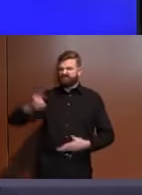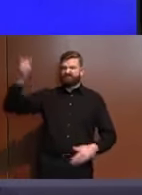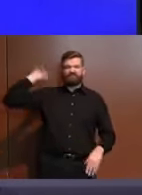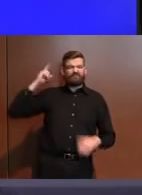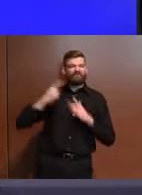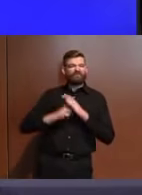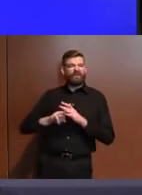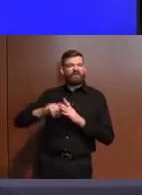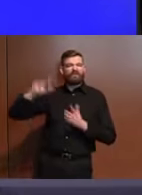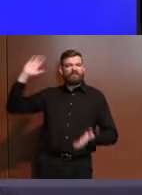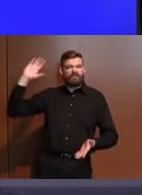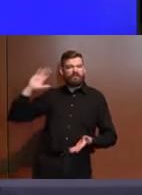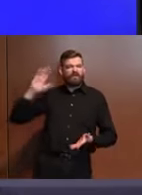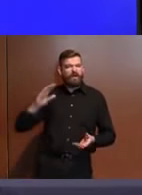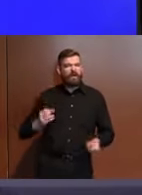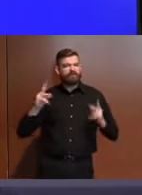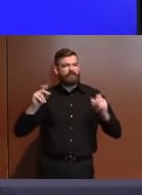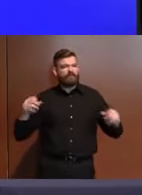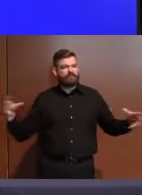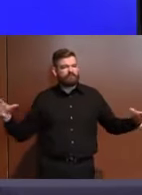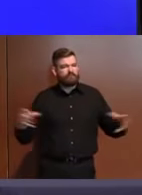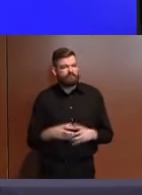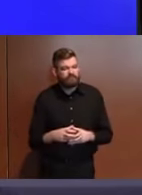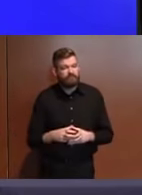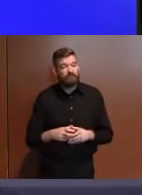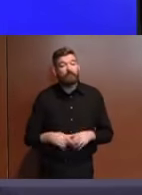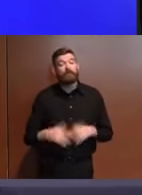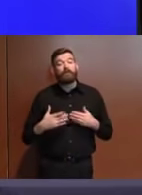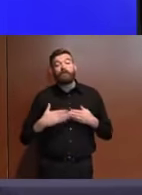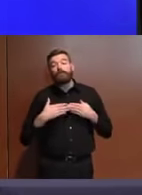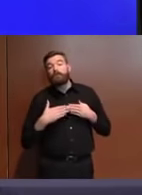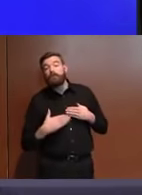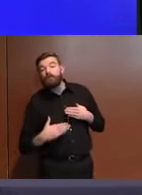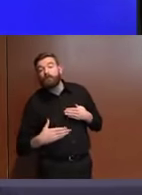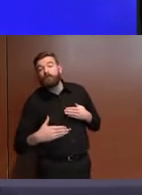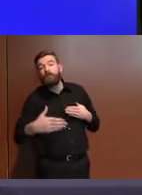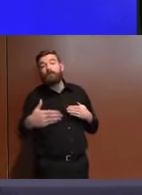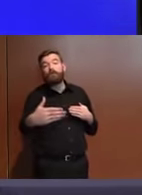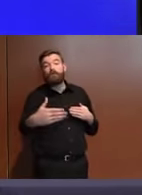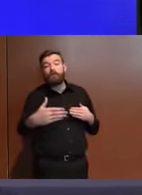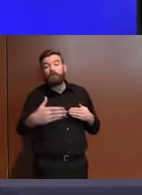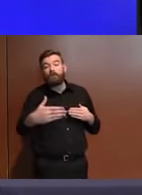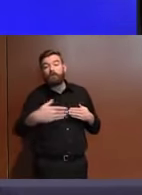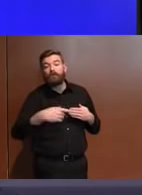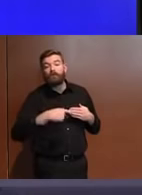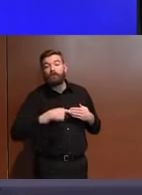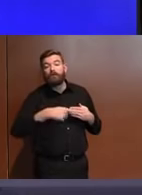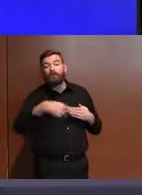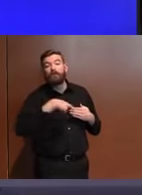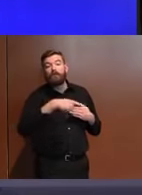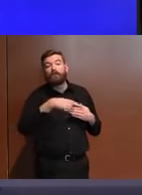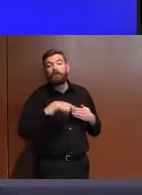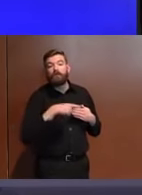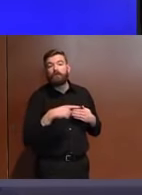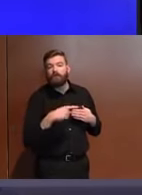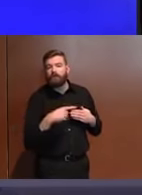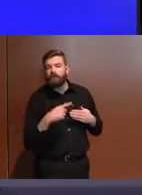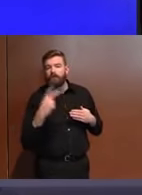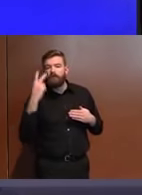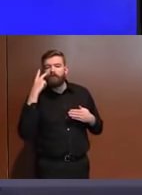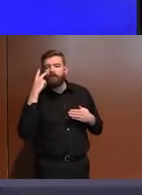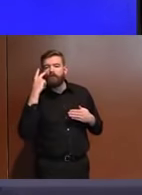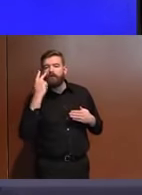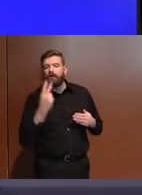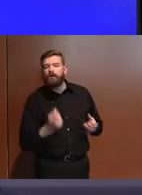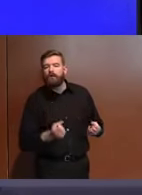week from today would be an interesting and more window on what happened. County numbers, just as I